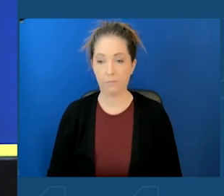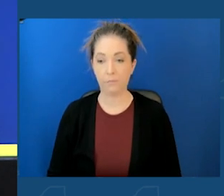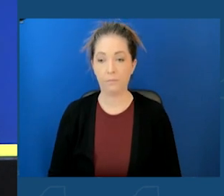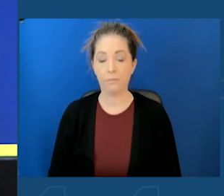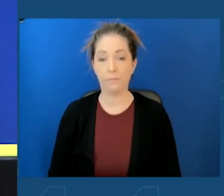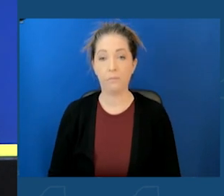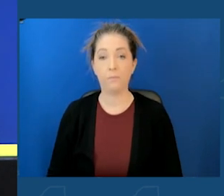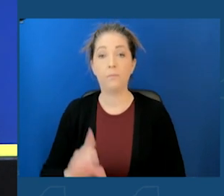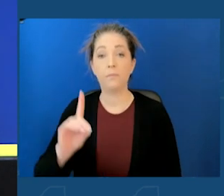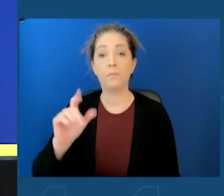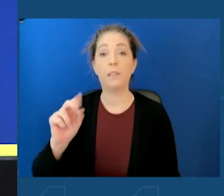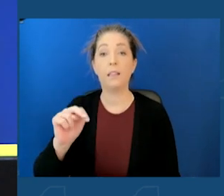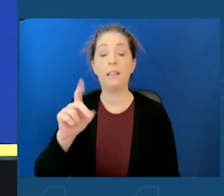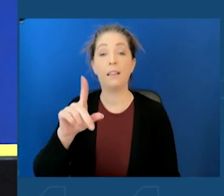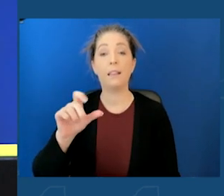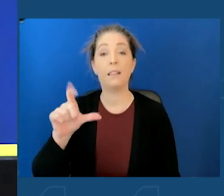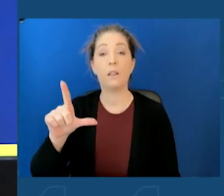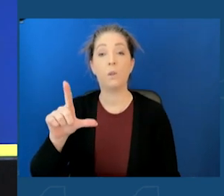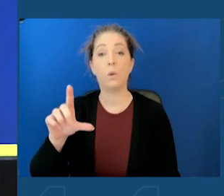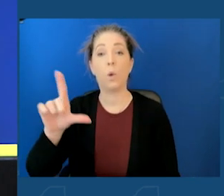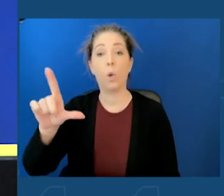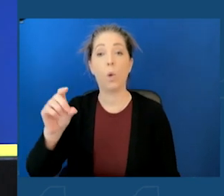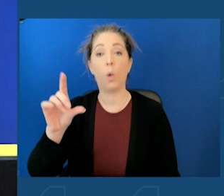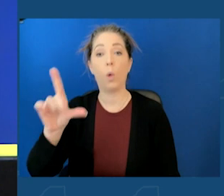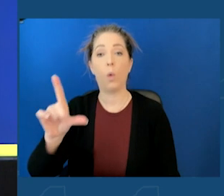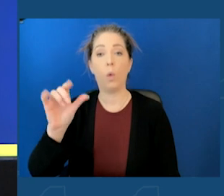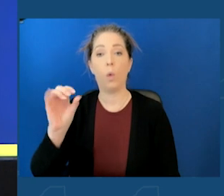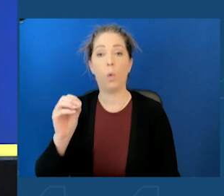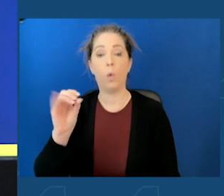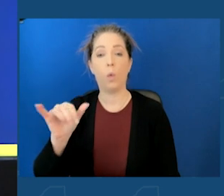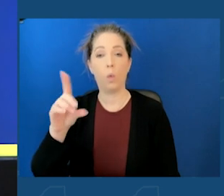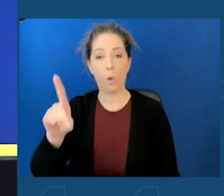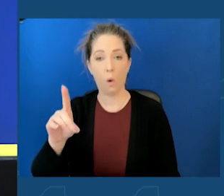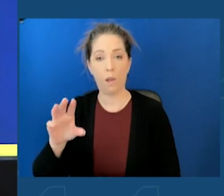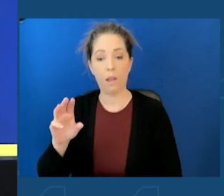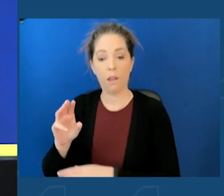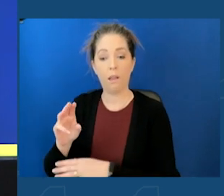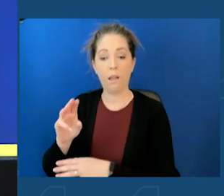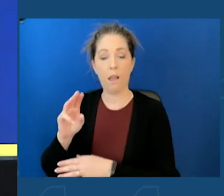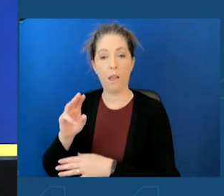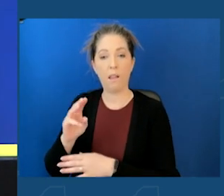Daniel Lloyd from Minority Millennials has been an important link for us.